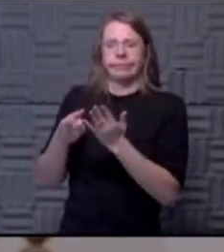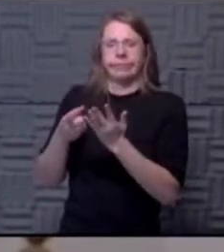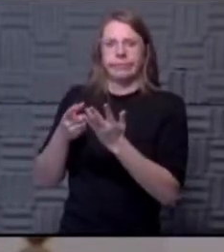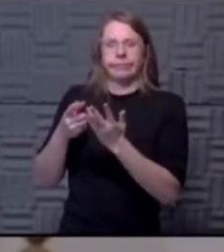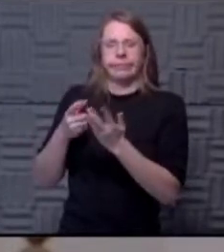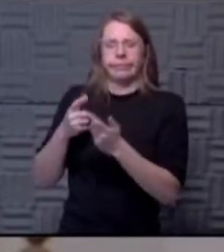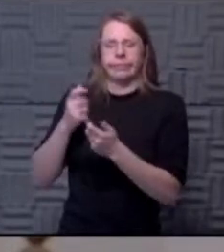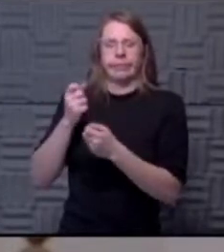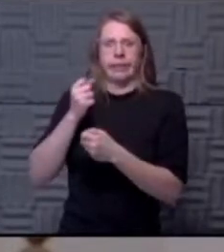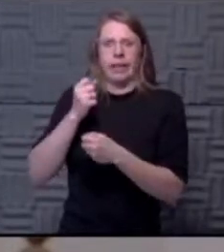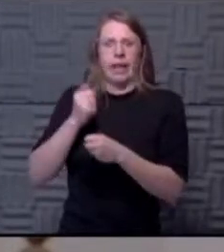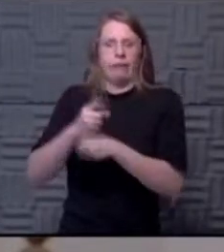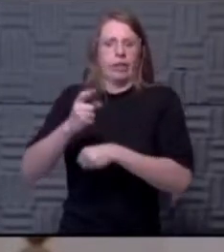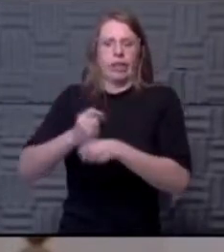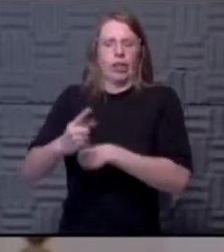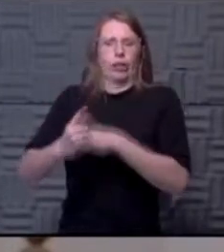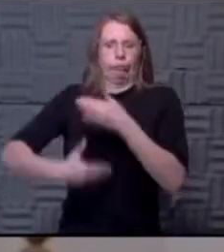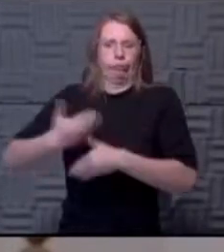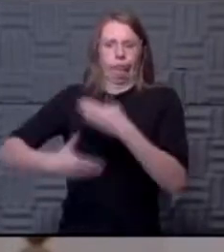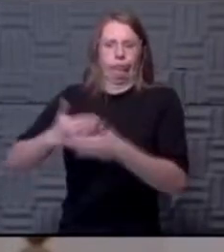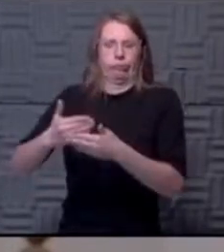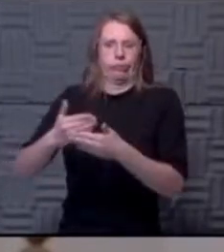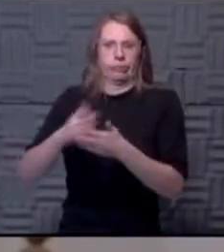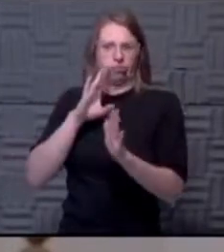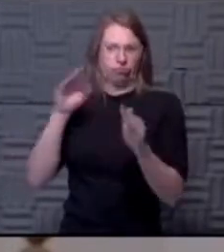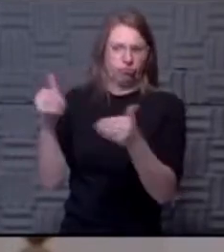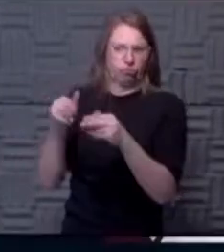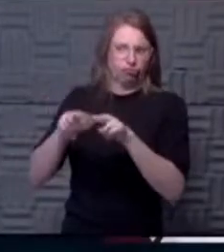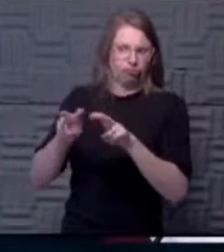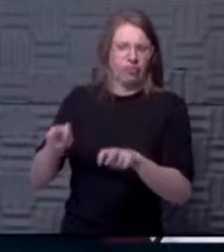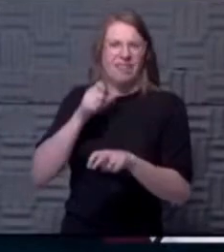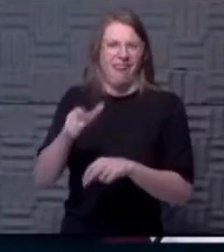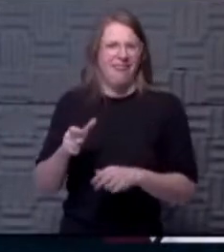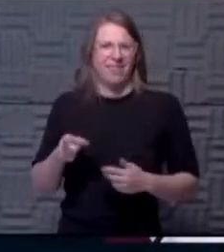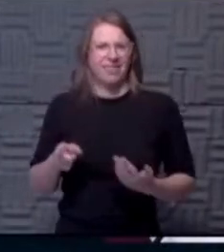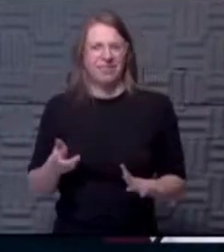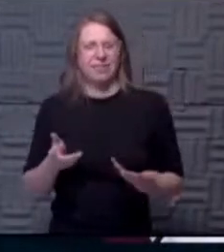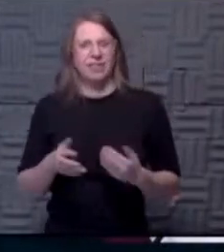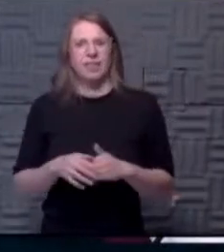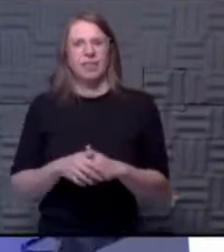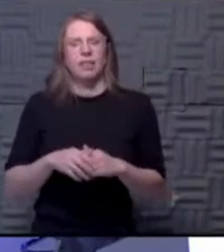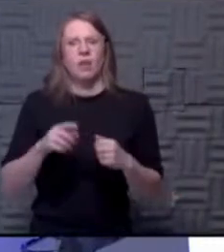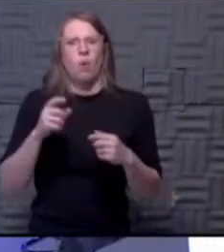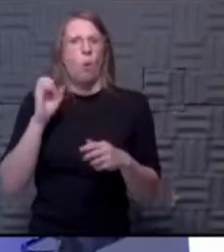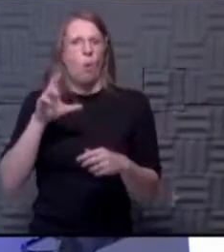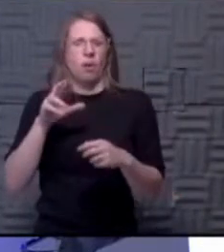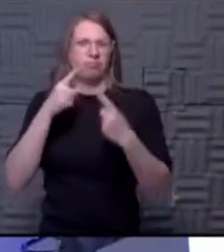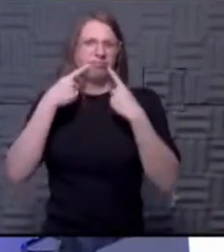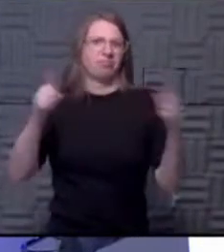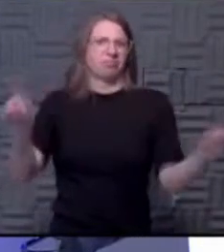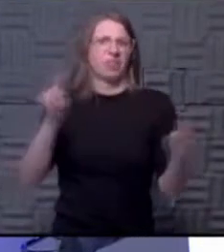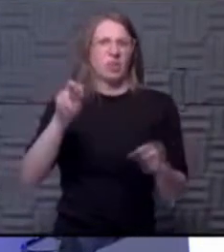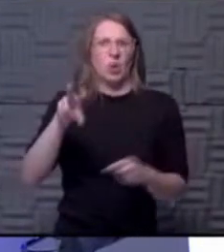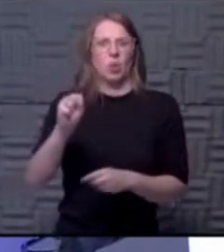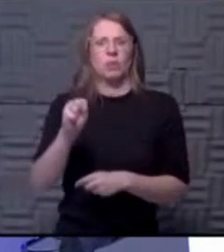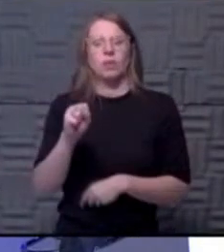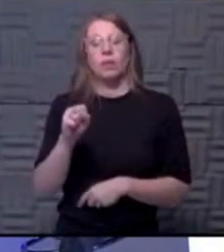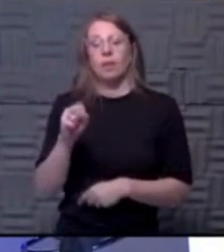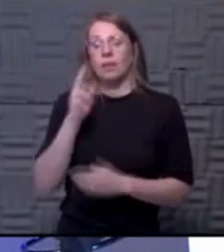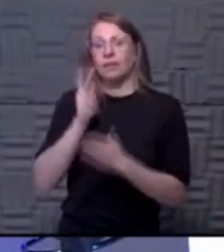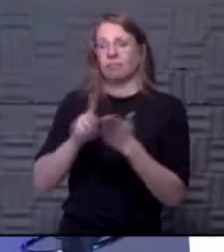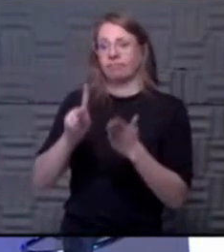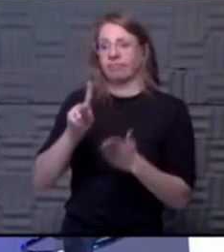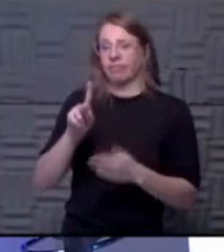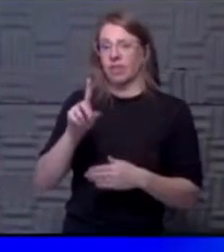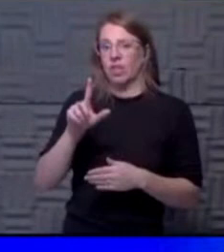regular yearly basis just don't get that kind of scrutiny. Yeah, I think Secretary Nomer's point is right on. You know, I'm on a